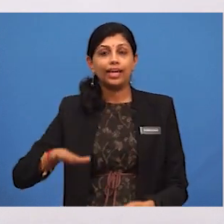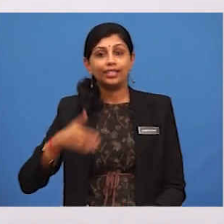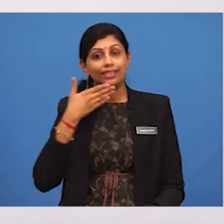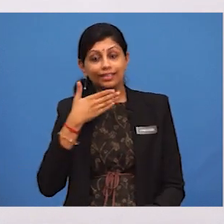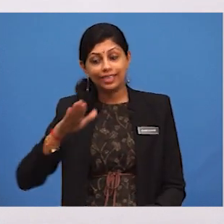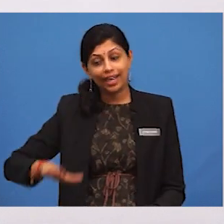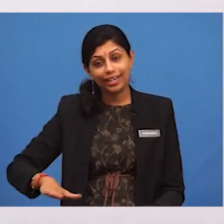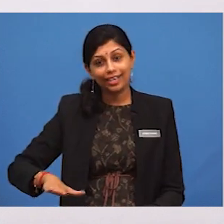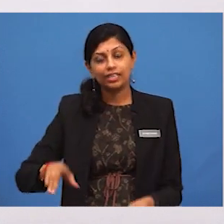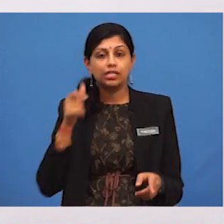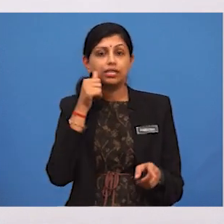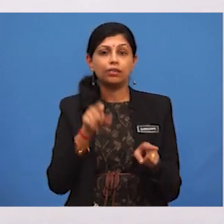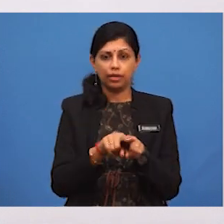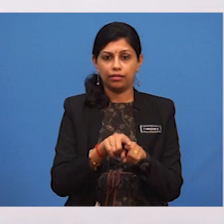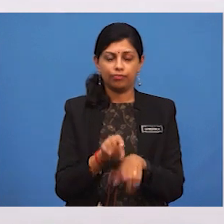giving advice.